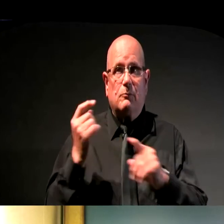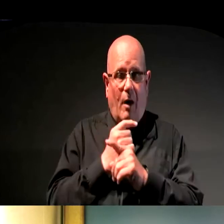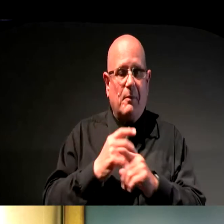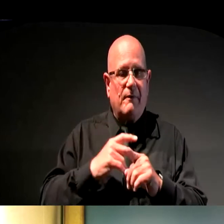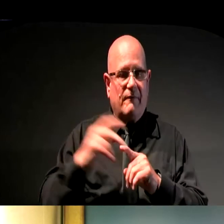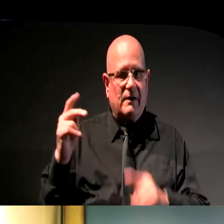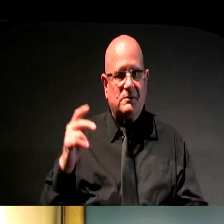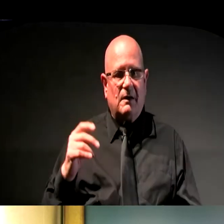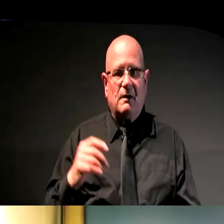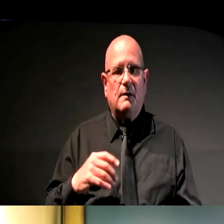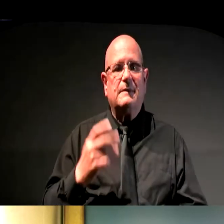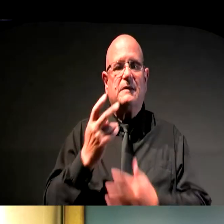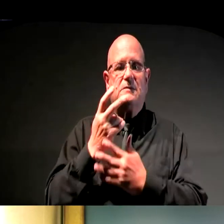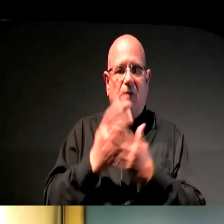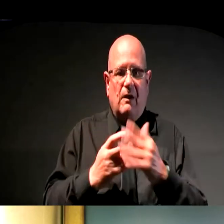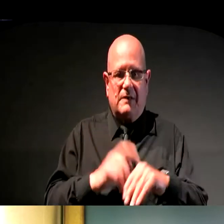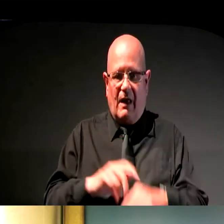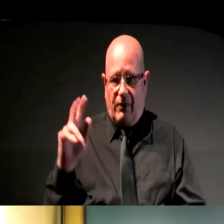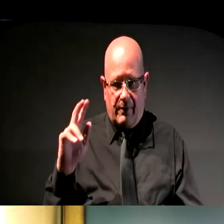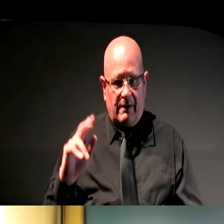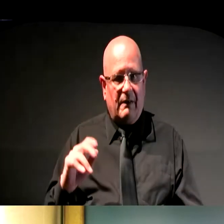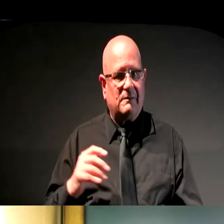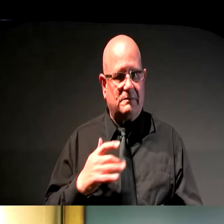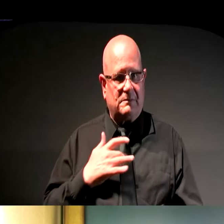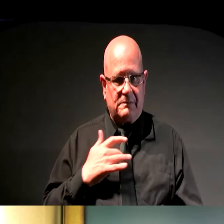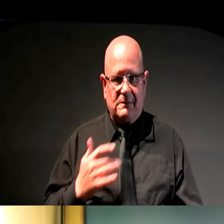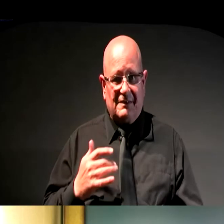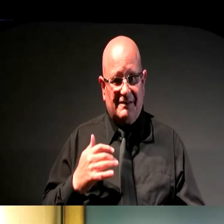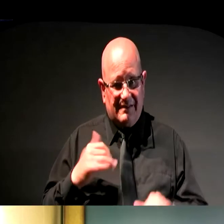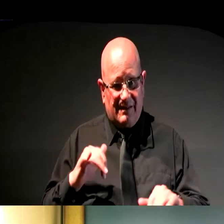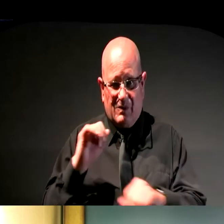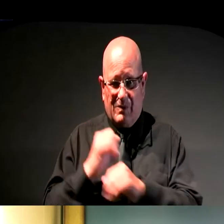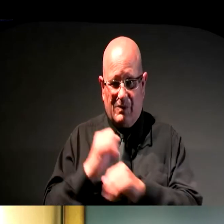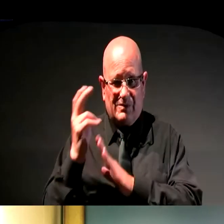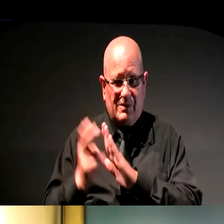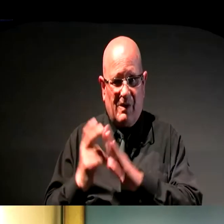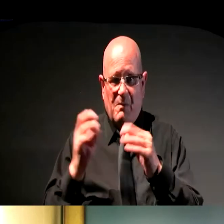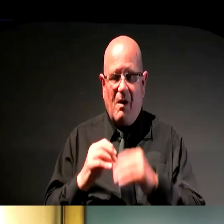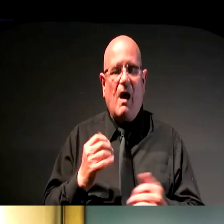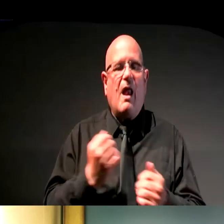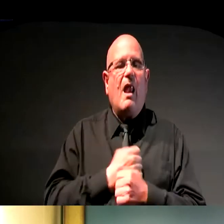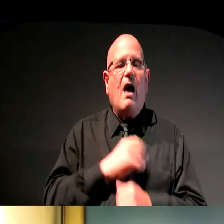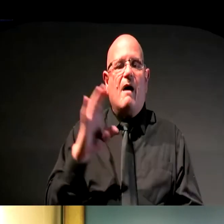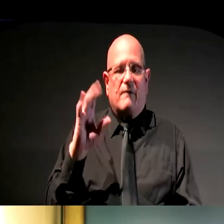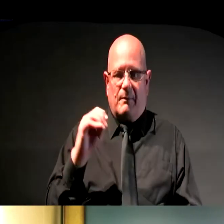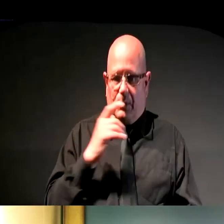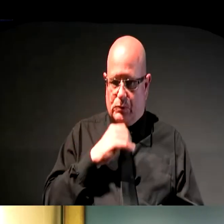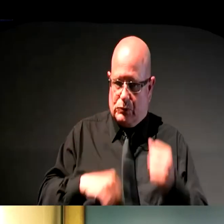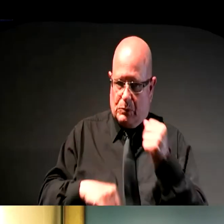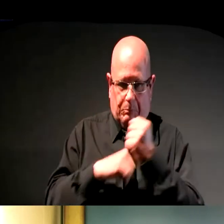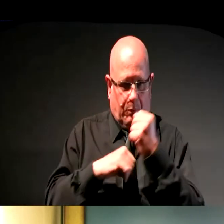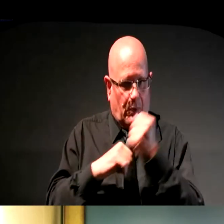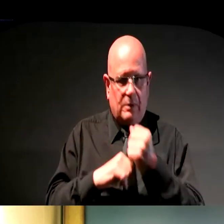am exhausted by 3 o'clock and I still have another couple hours in my day. So I love companies that are, supporting individuals like